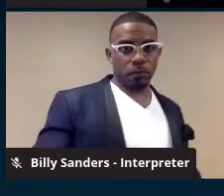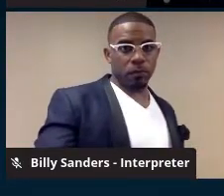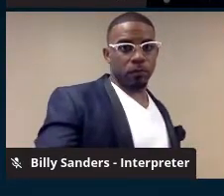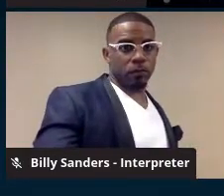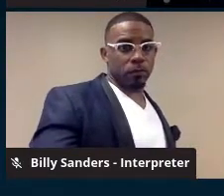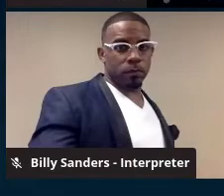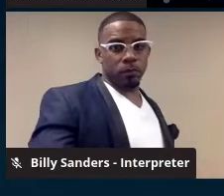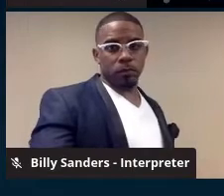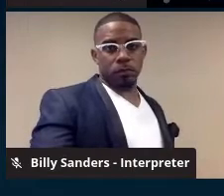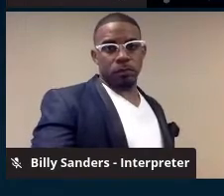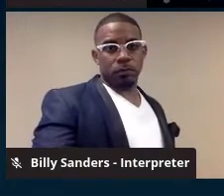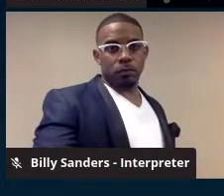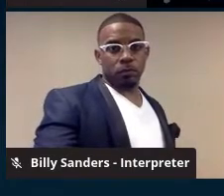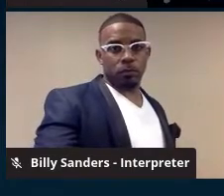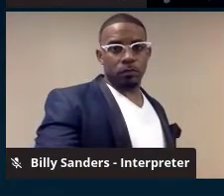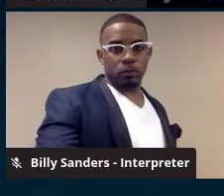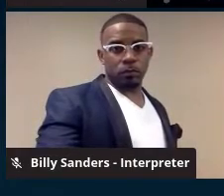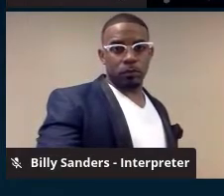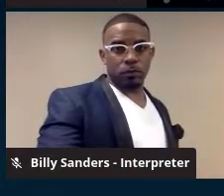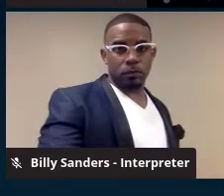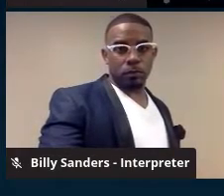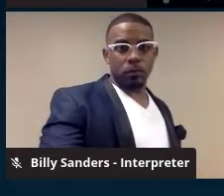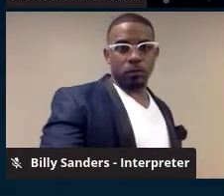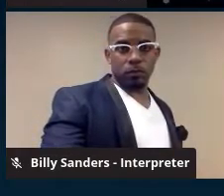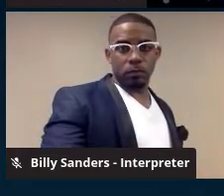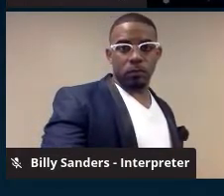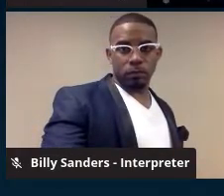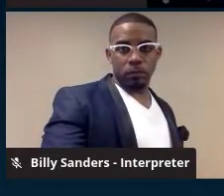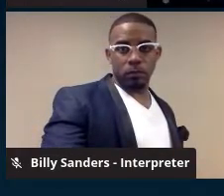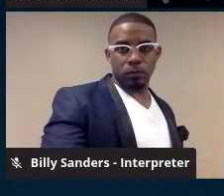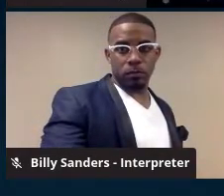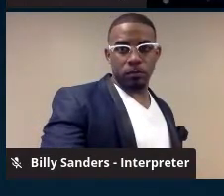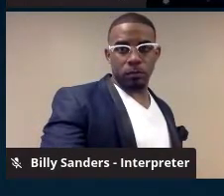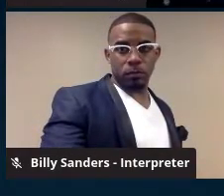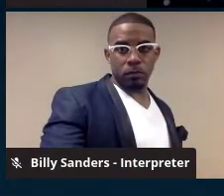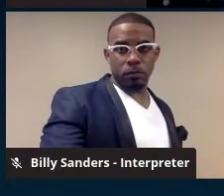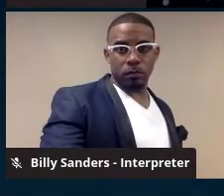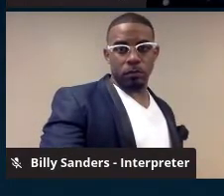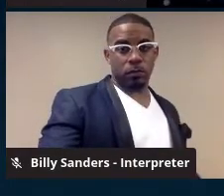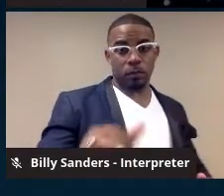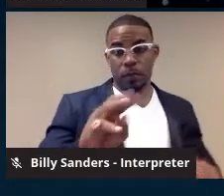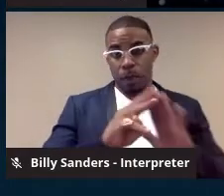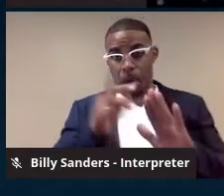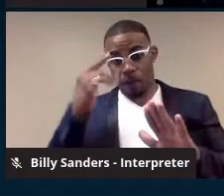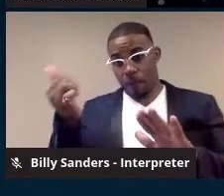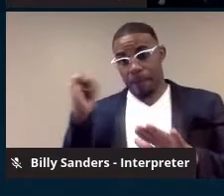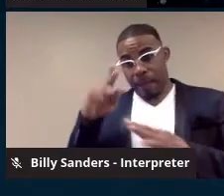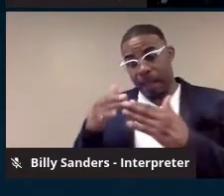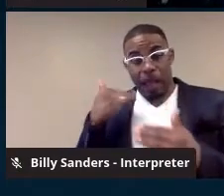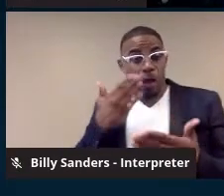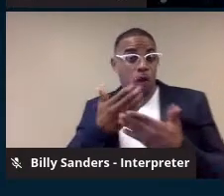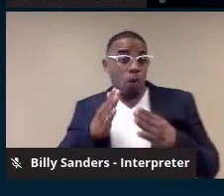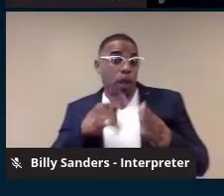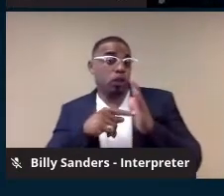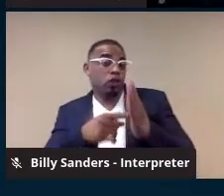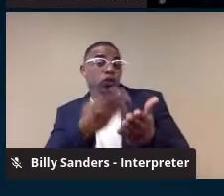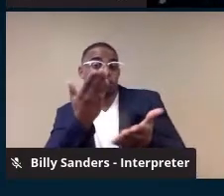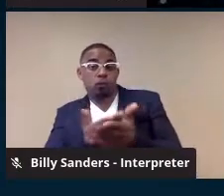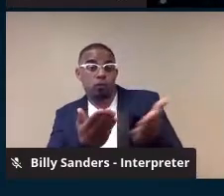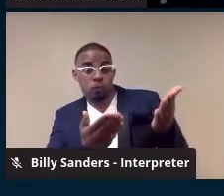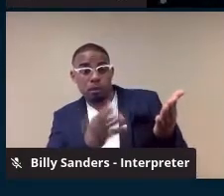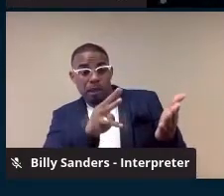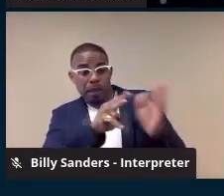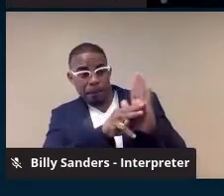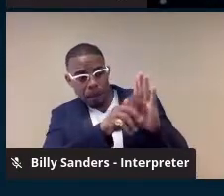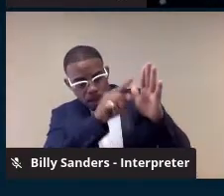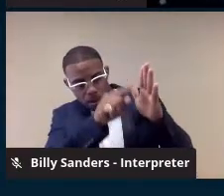I've actually created the models for these on the back end. So I thought it might be a cool way to show the models are